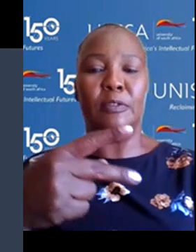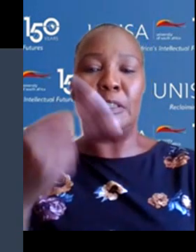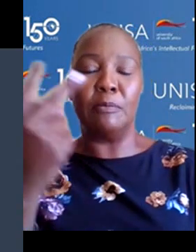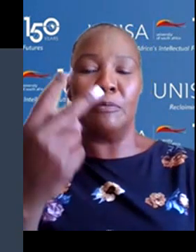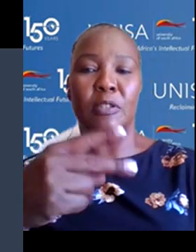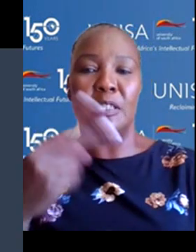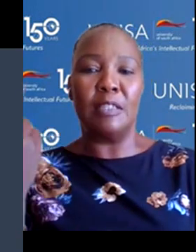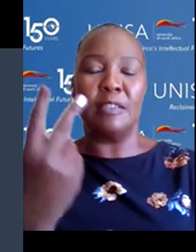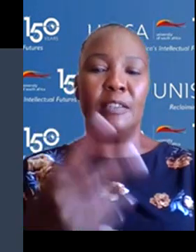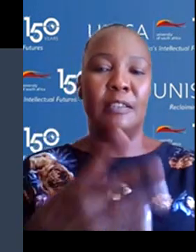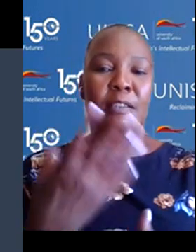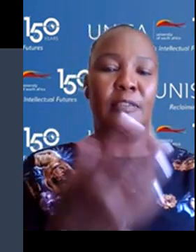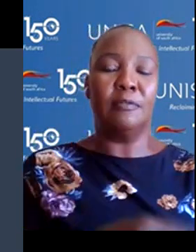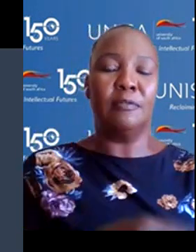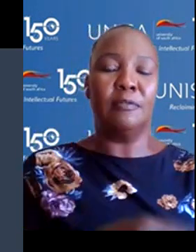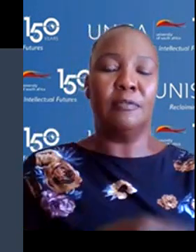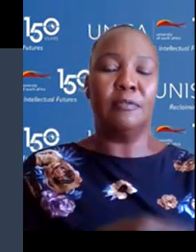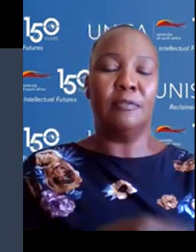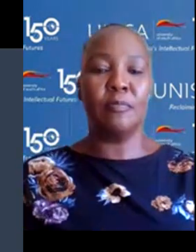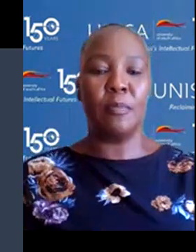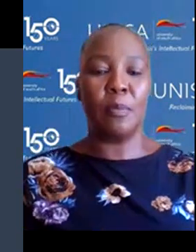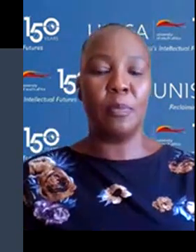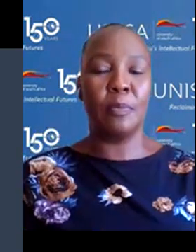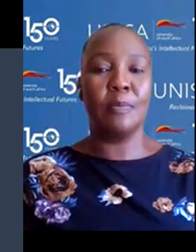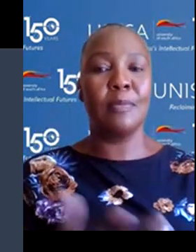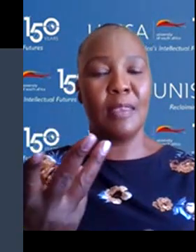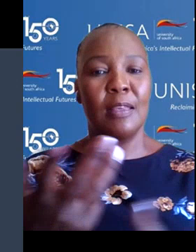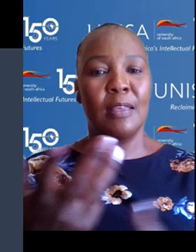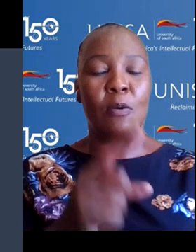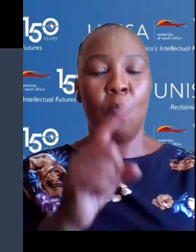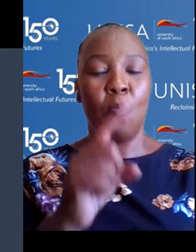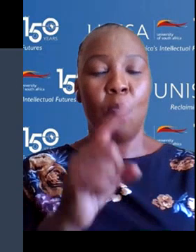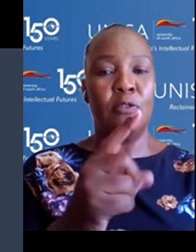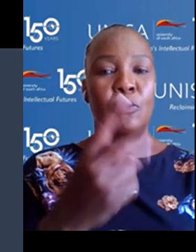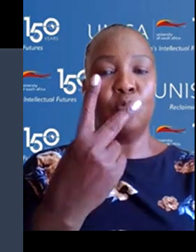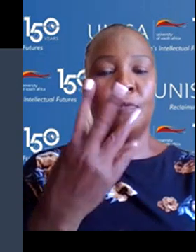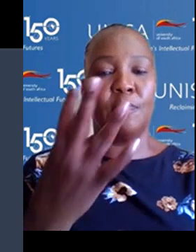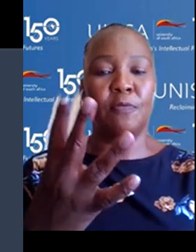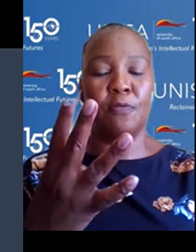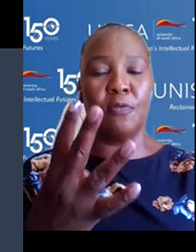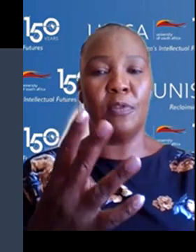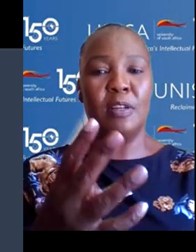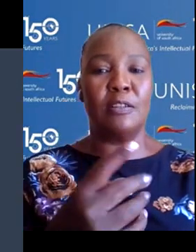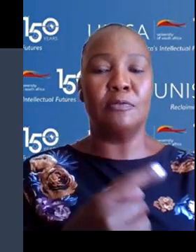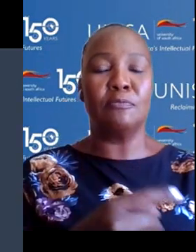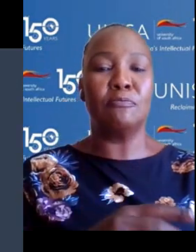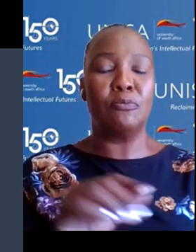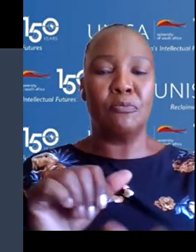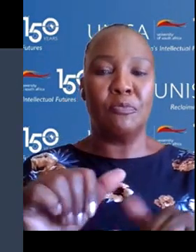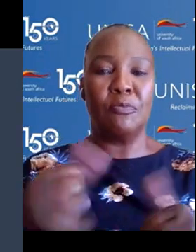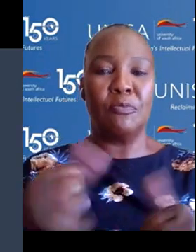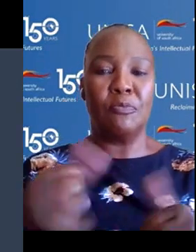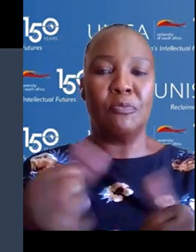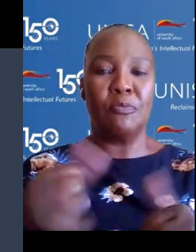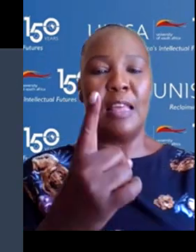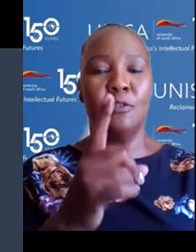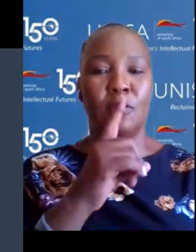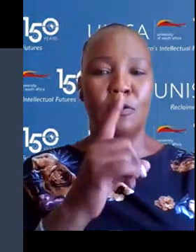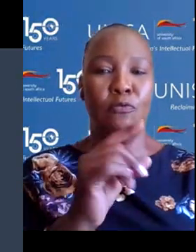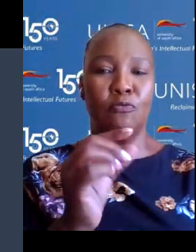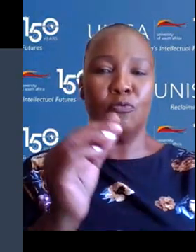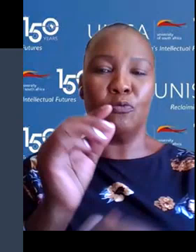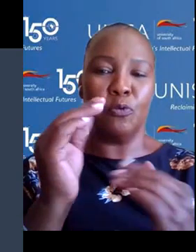512, then it's 1,024. Okay, so yes, 1,024. If you got that answer, you're spot on. If you're 1,000, it means you're a few gigs short, but